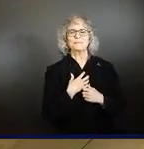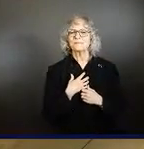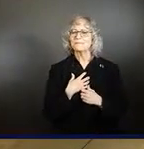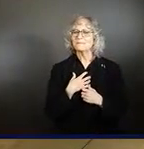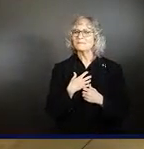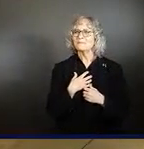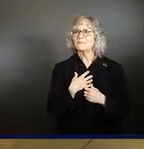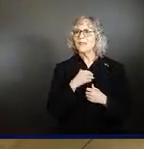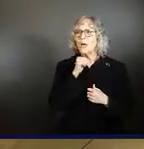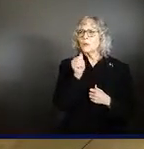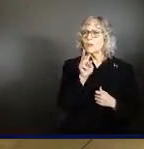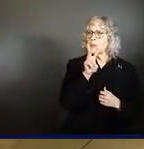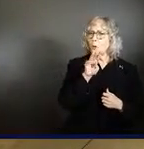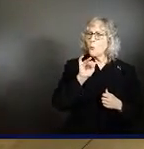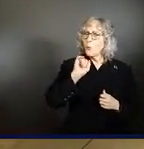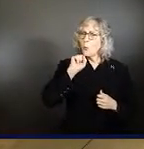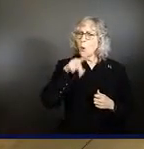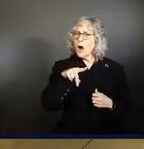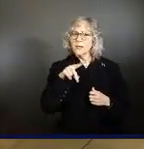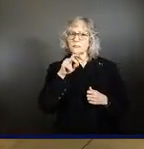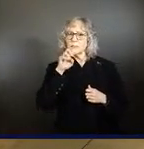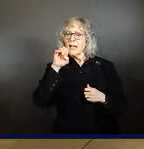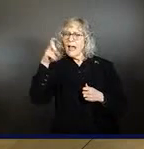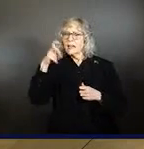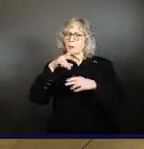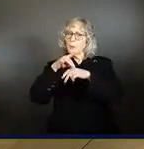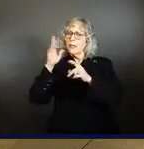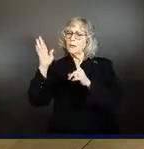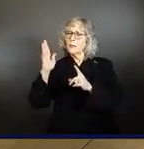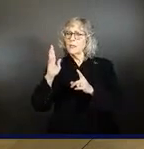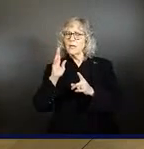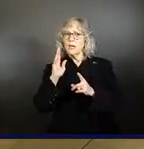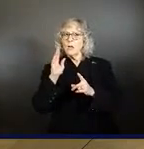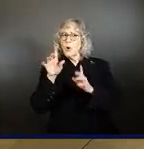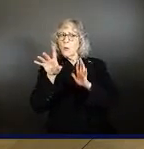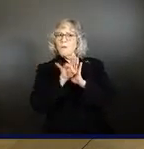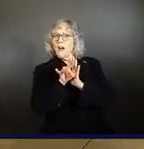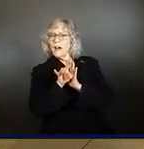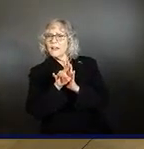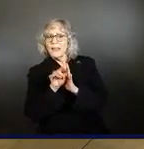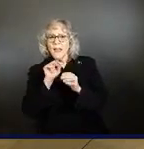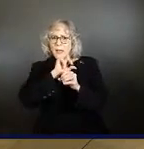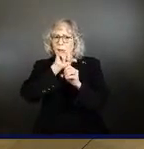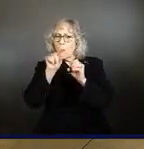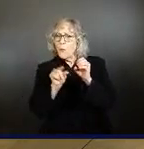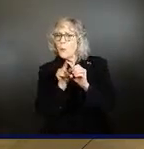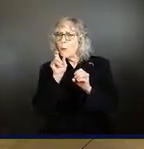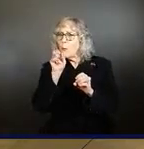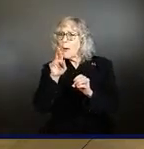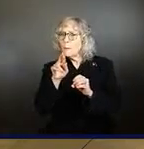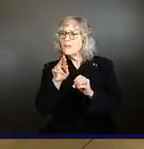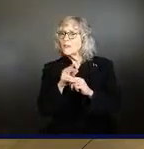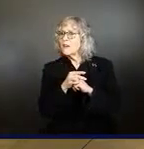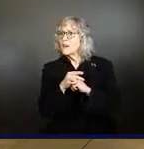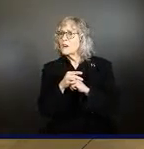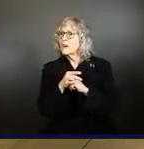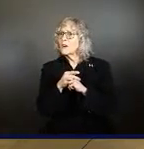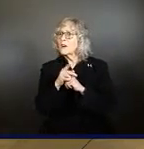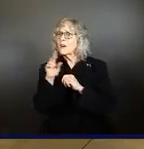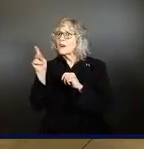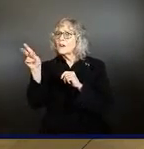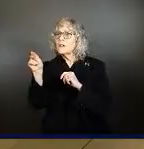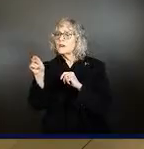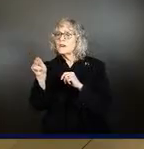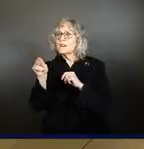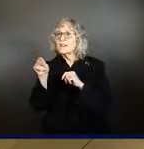the WASP exoplanet that we characterized the atmosphere. That was light years away, wasn't that? It was 1,000 light years away. It's very,